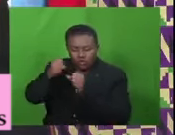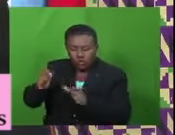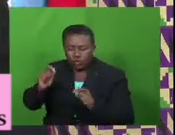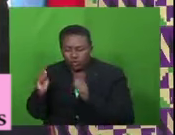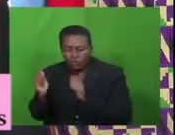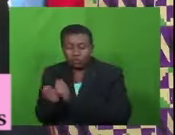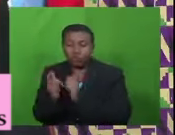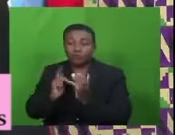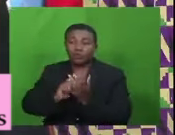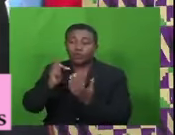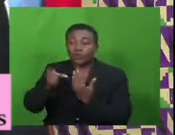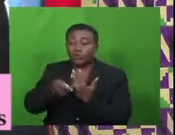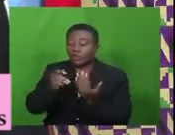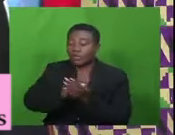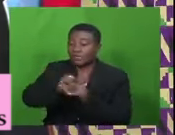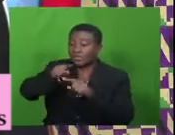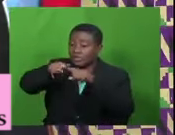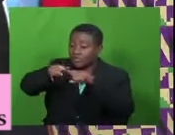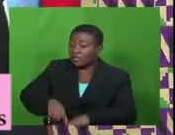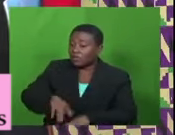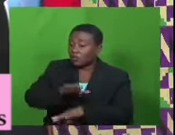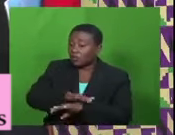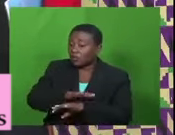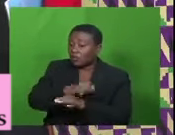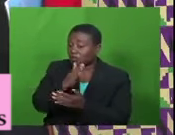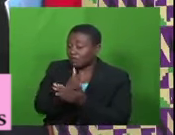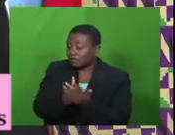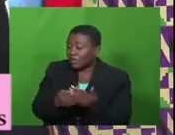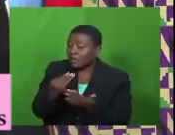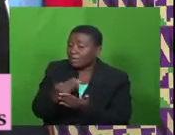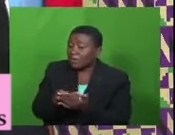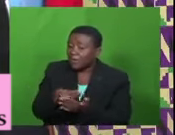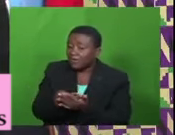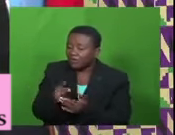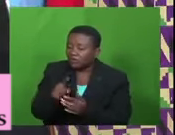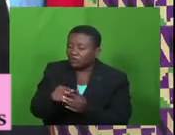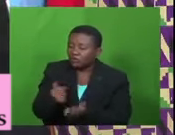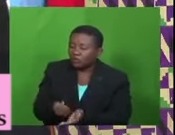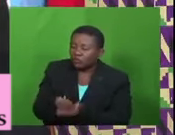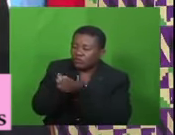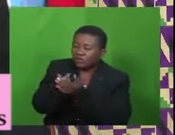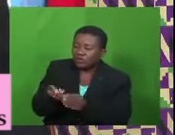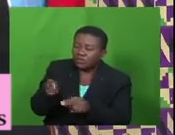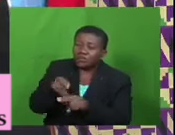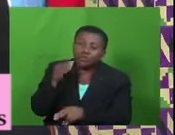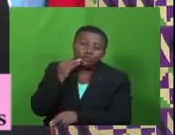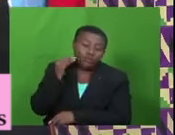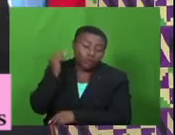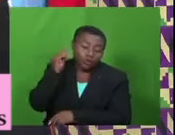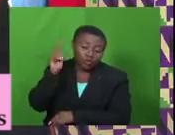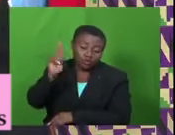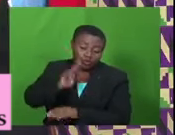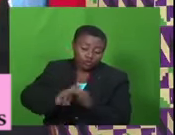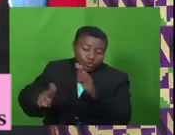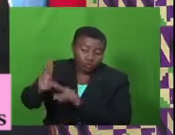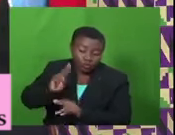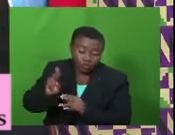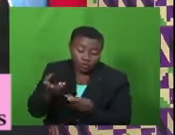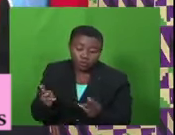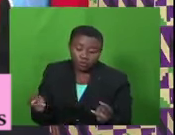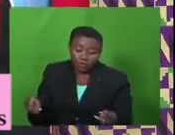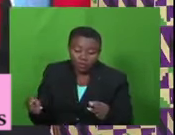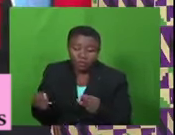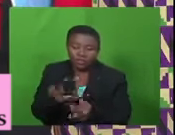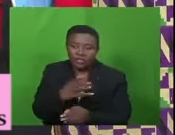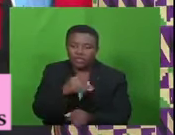which relies on front-loaded fiscal measures to increase domestic resource mobilization and streamline